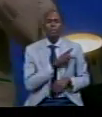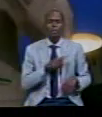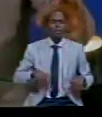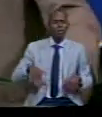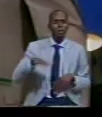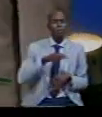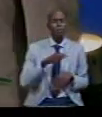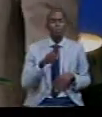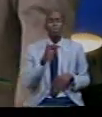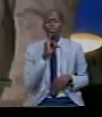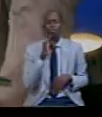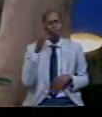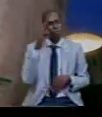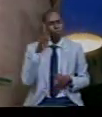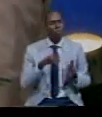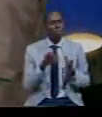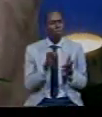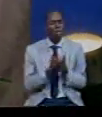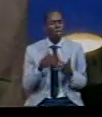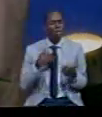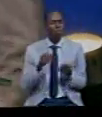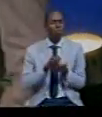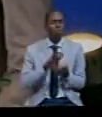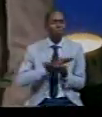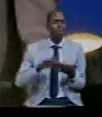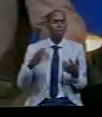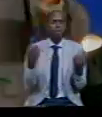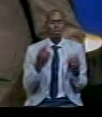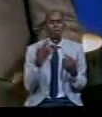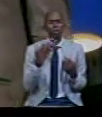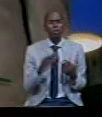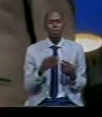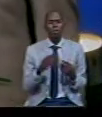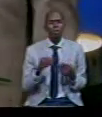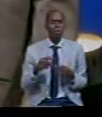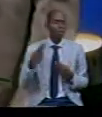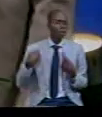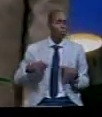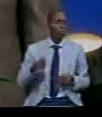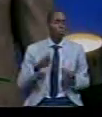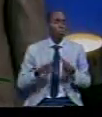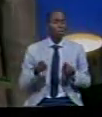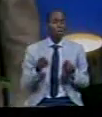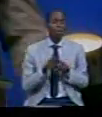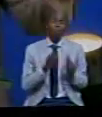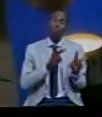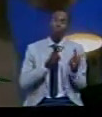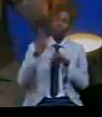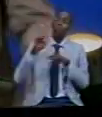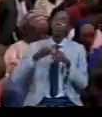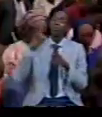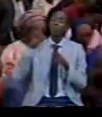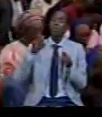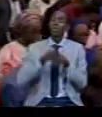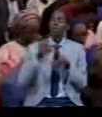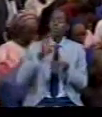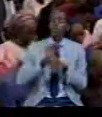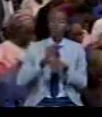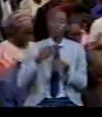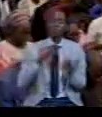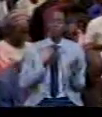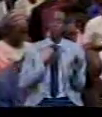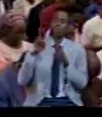purged from the sins of the flesh. Oh God, as we look up to you as a church today, We look up with the eyes of